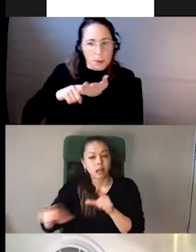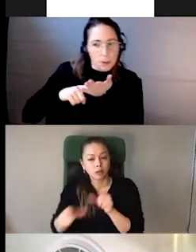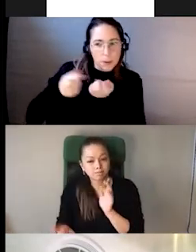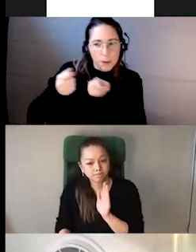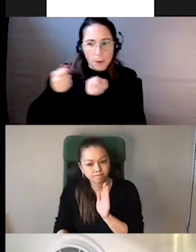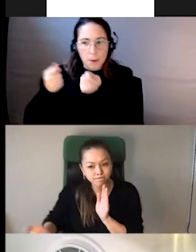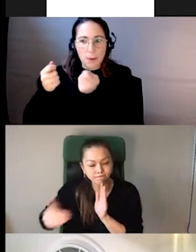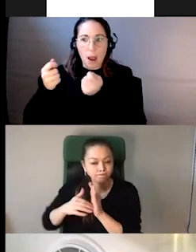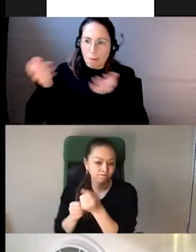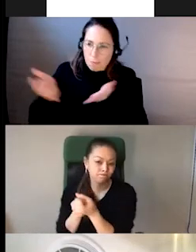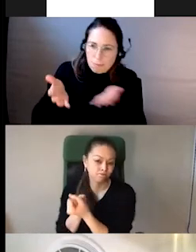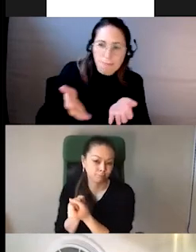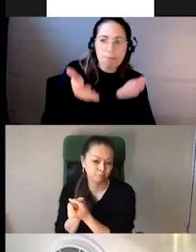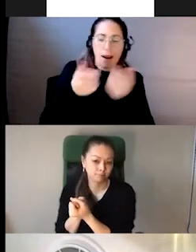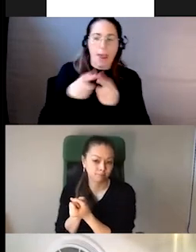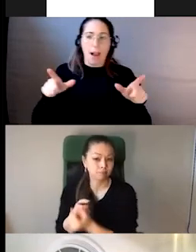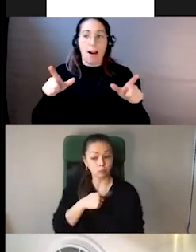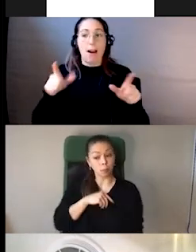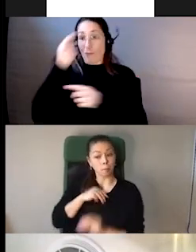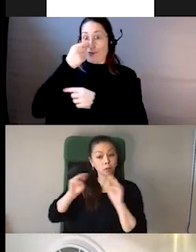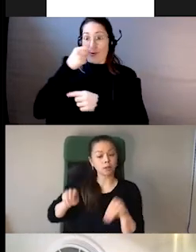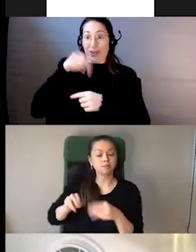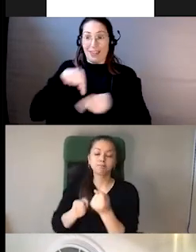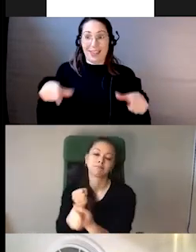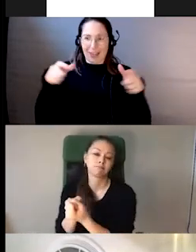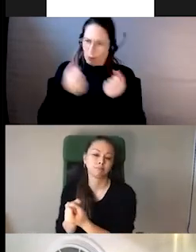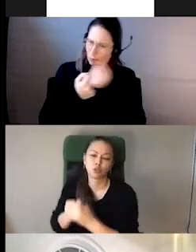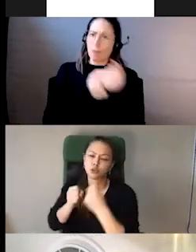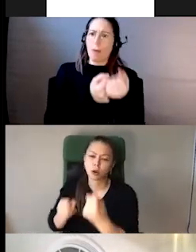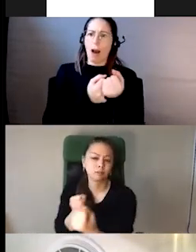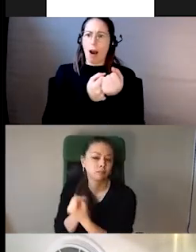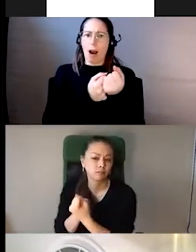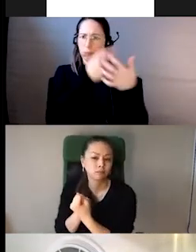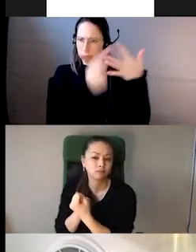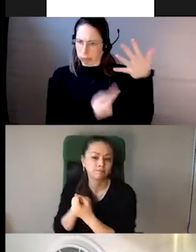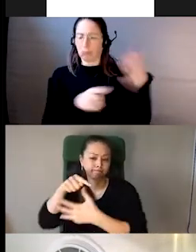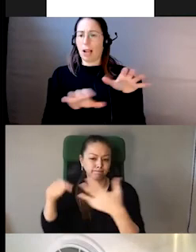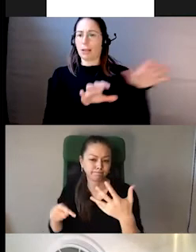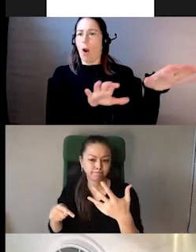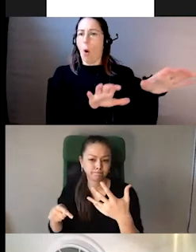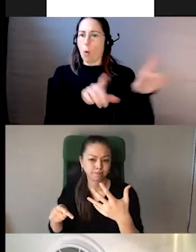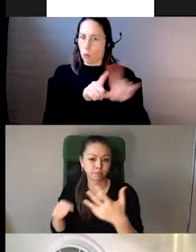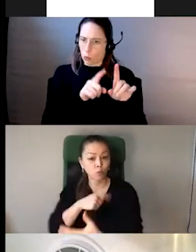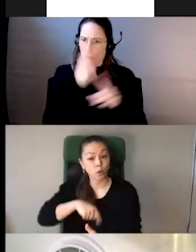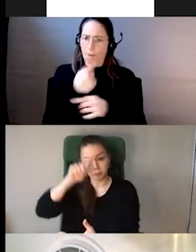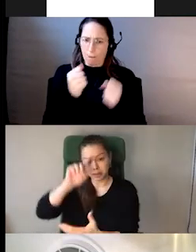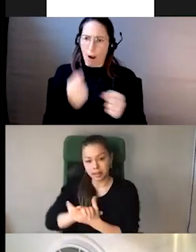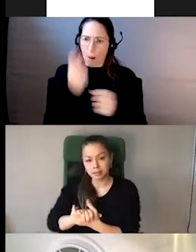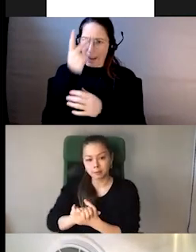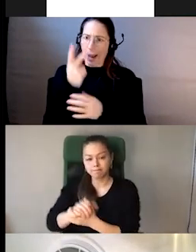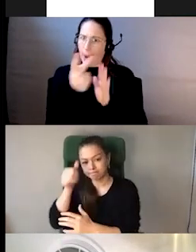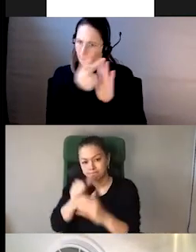strongly supports these calls and believes in the underlying principle that is stated in number 1 here,